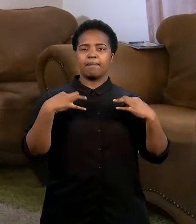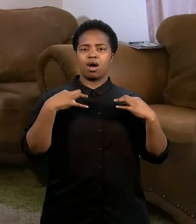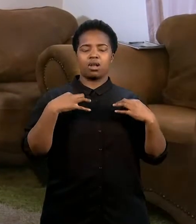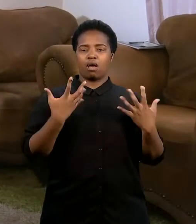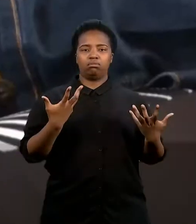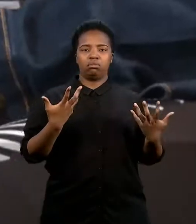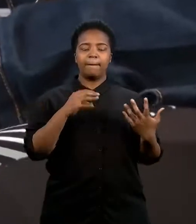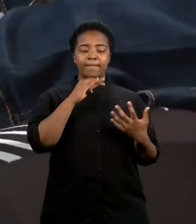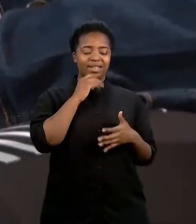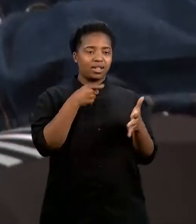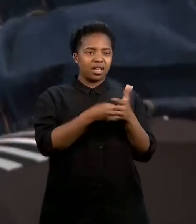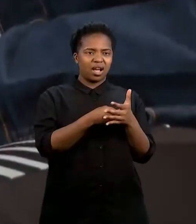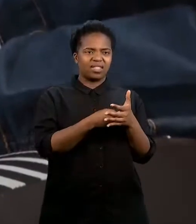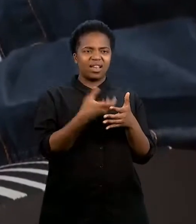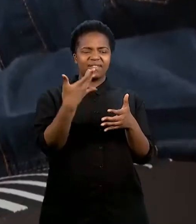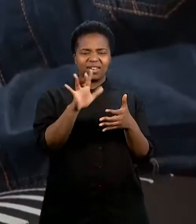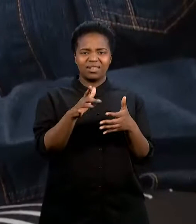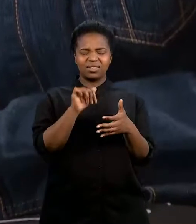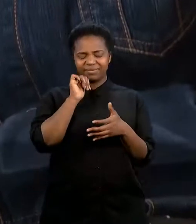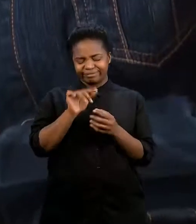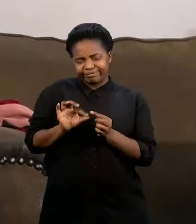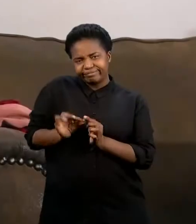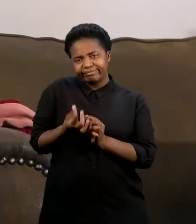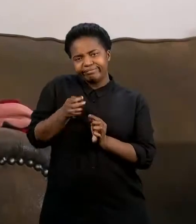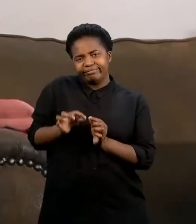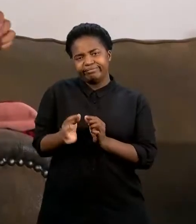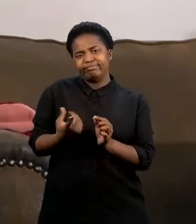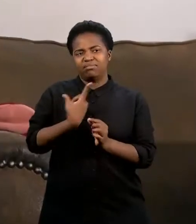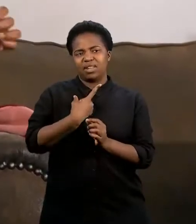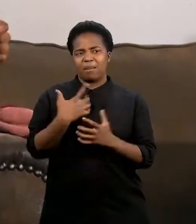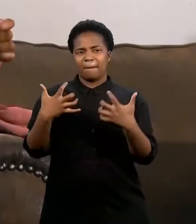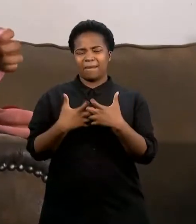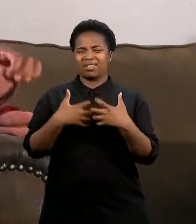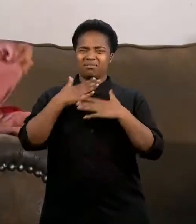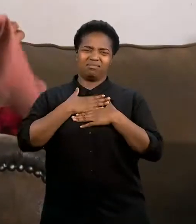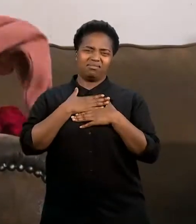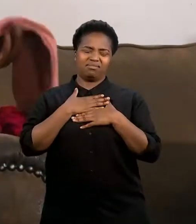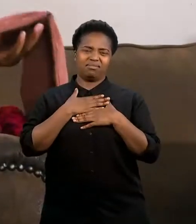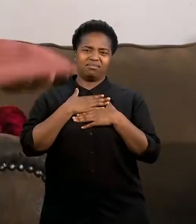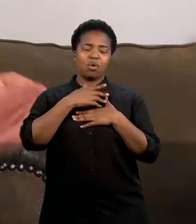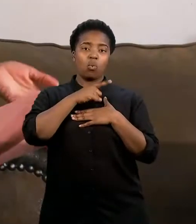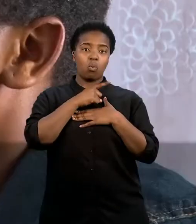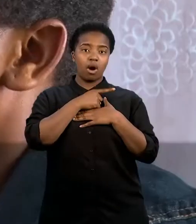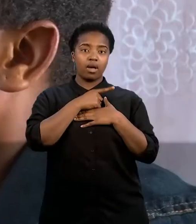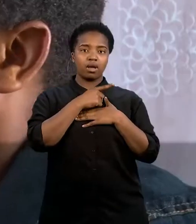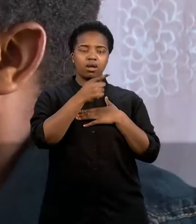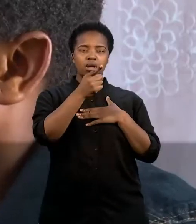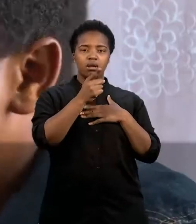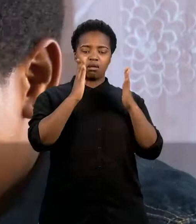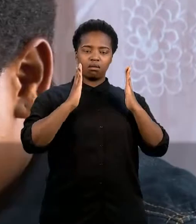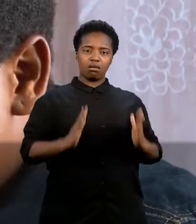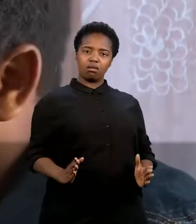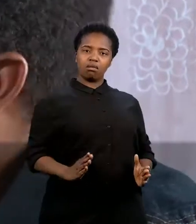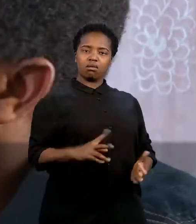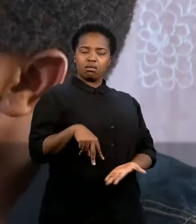adi alterate, adi modify gore di like di mo lekane, because however the mannequin, you see a